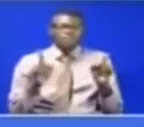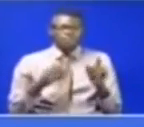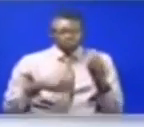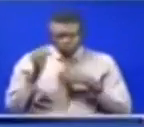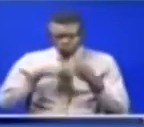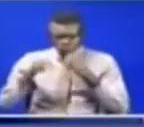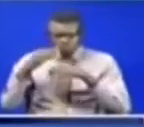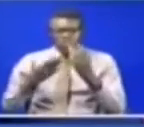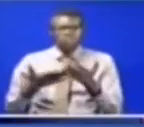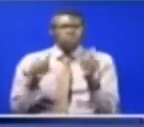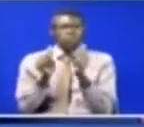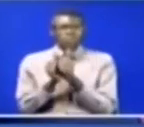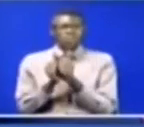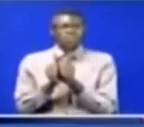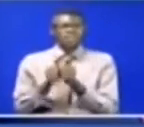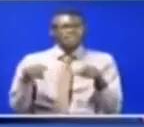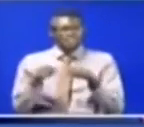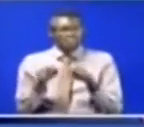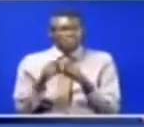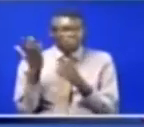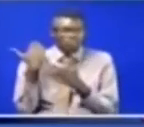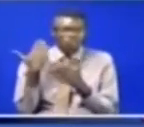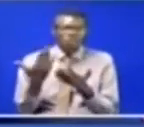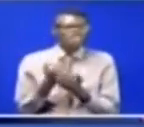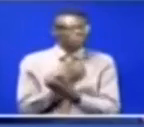food. And he used to like meat.